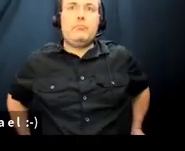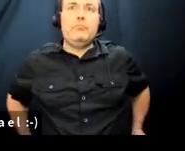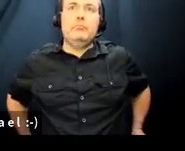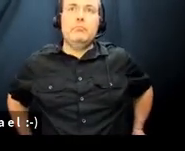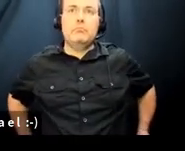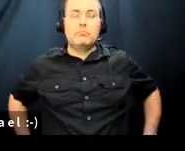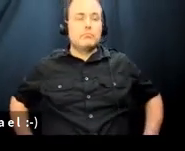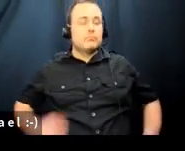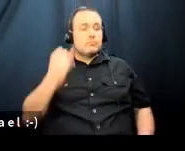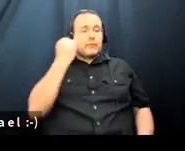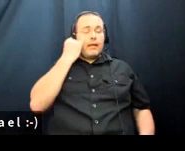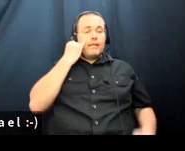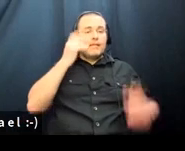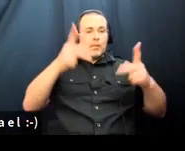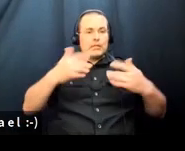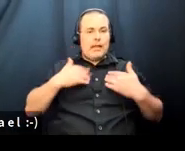Usher syndrome?